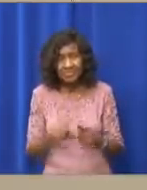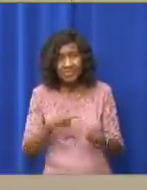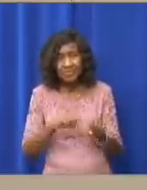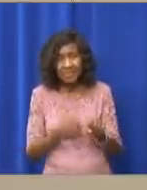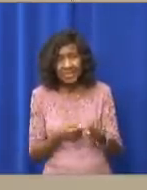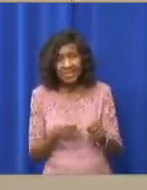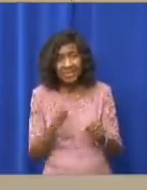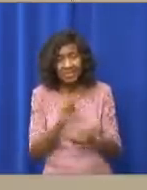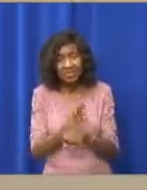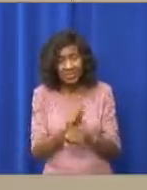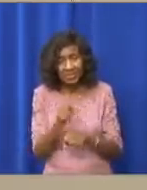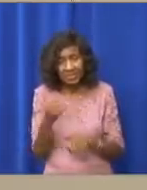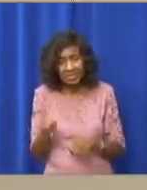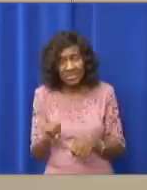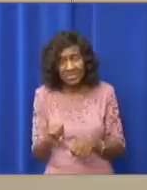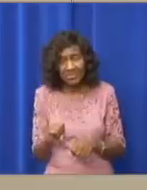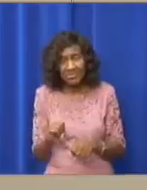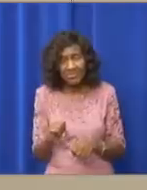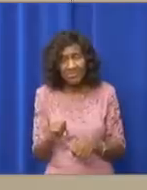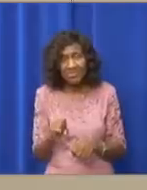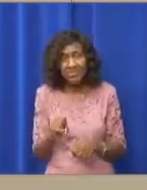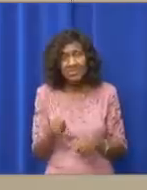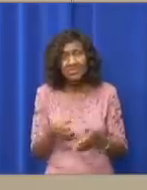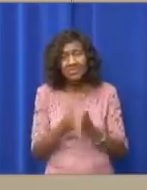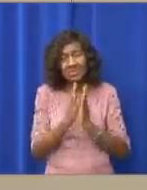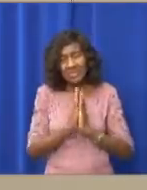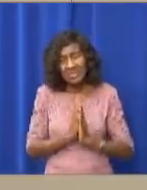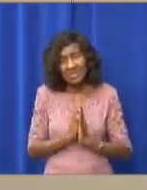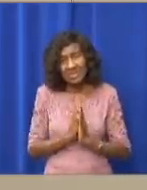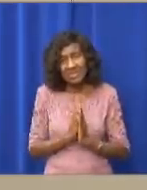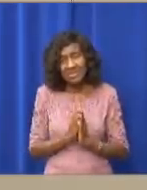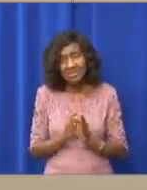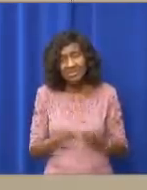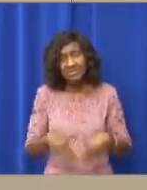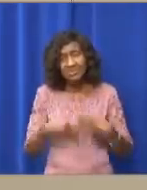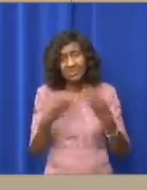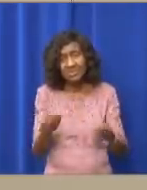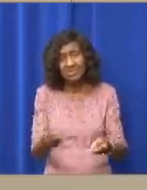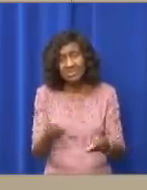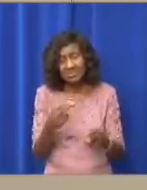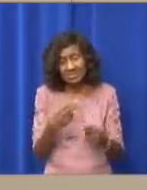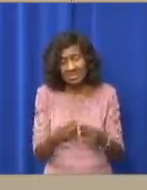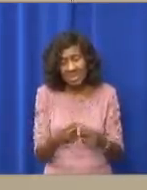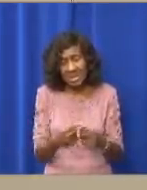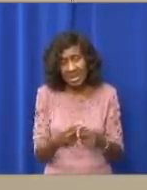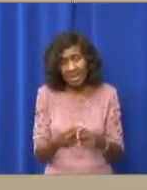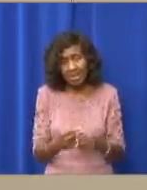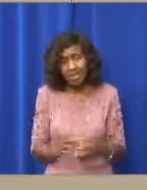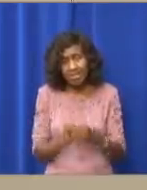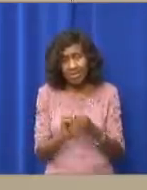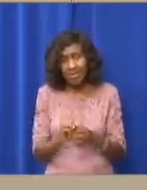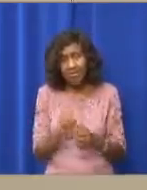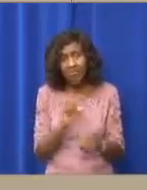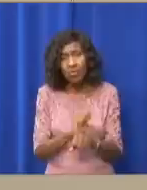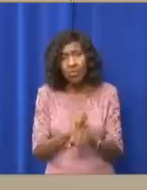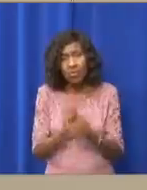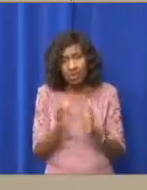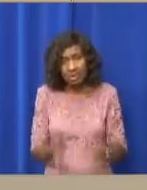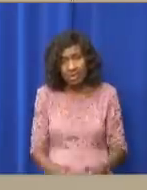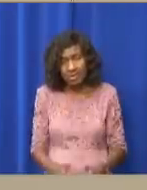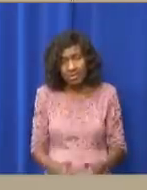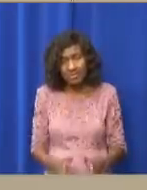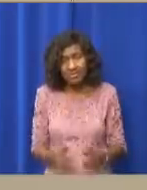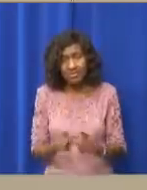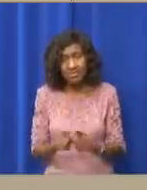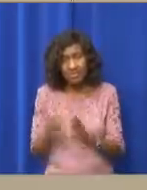today and asked to submit the names of workers by project. Names should be submitted as soon as possible to the